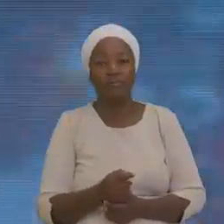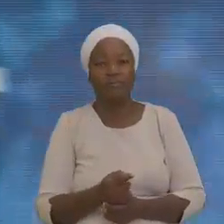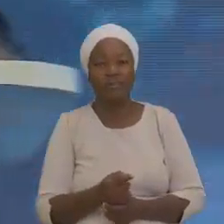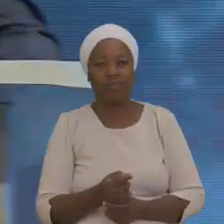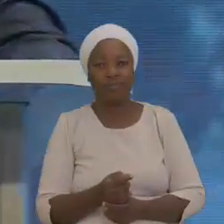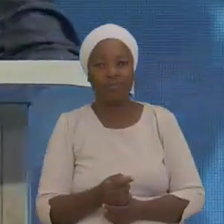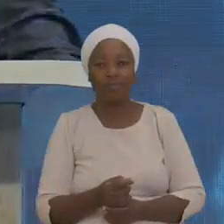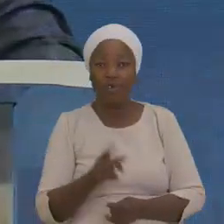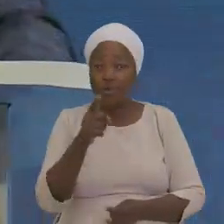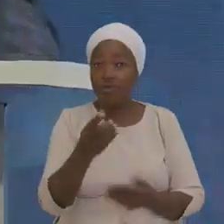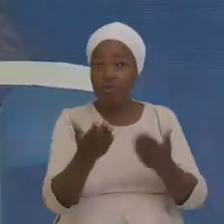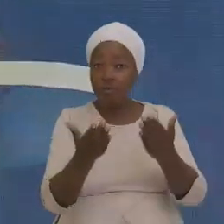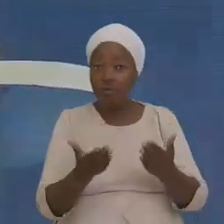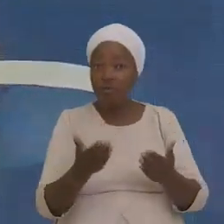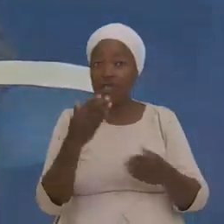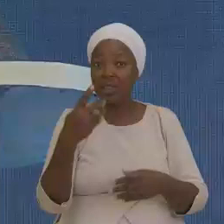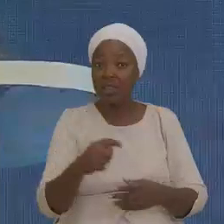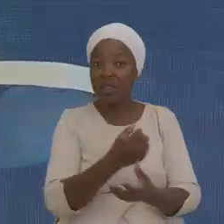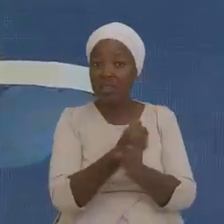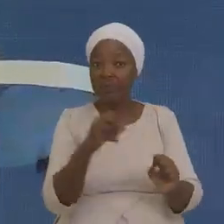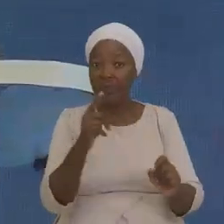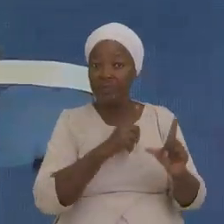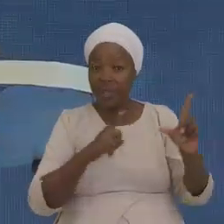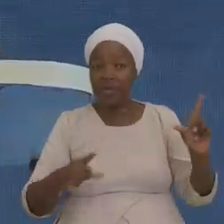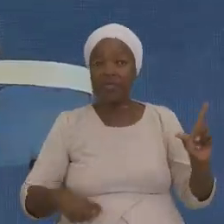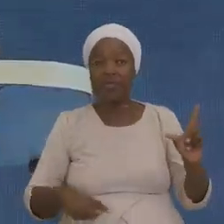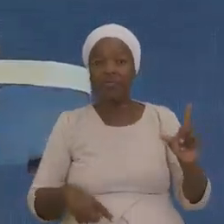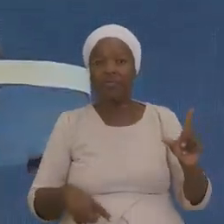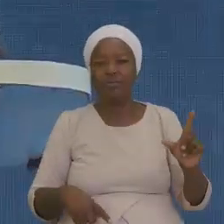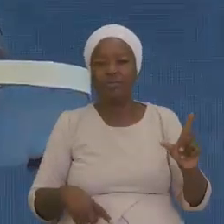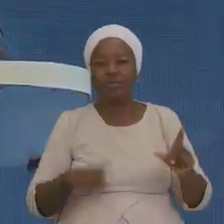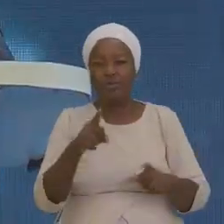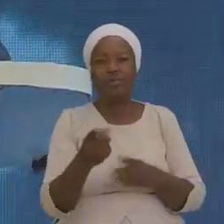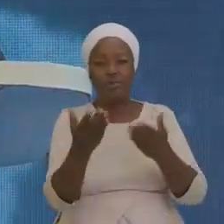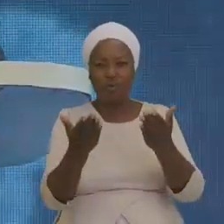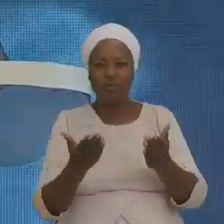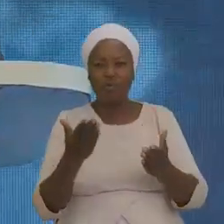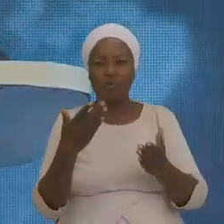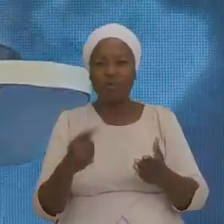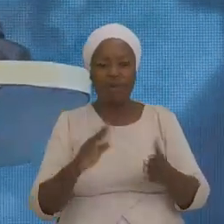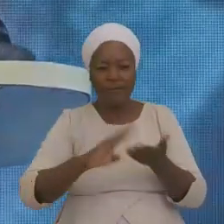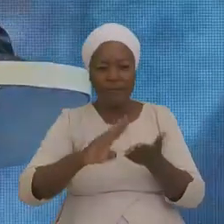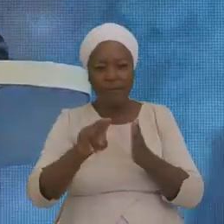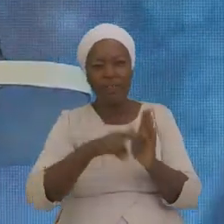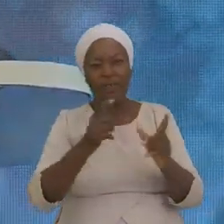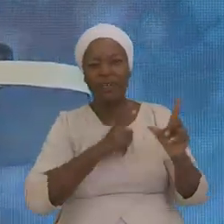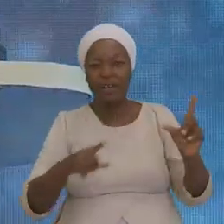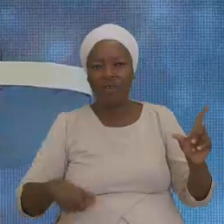You want the salvation of the Lord. You want the forgiveness of the